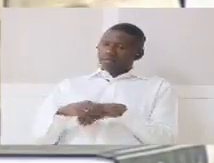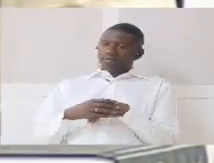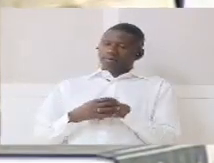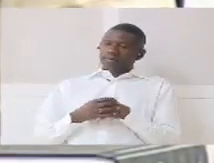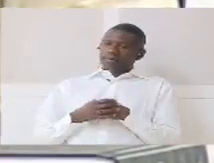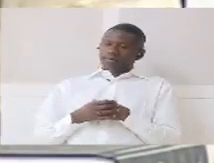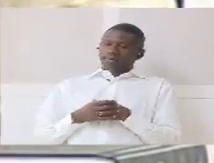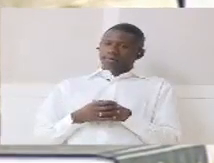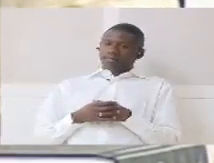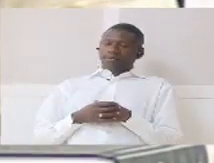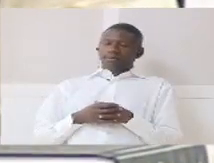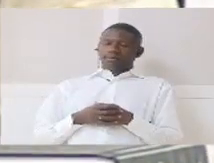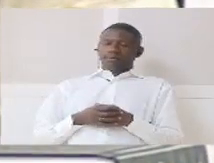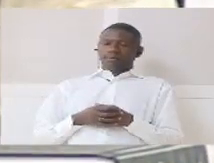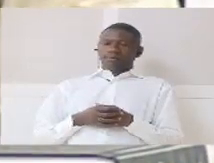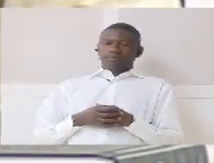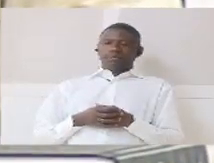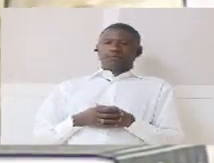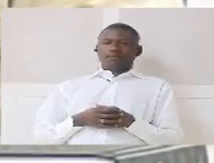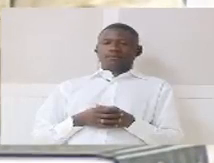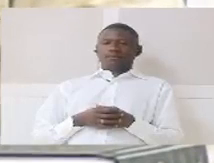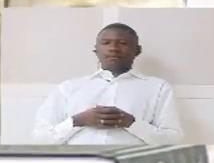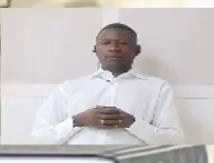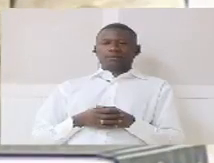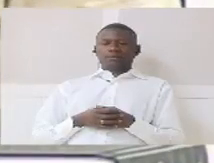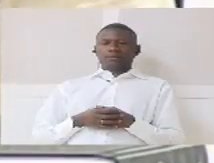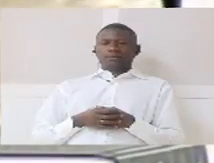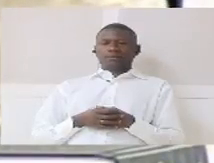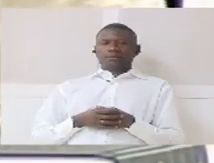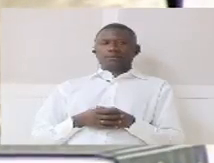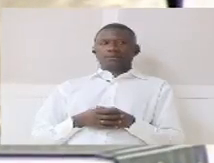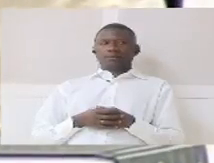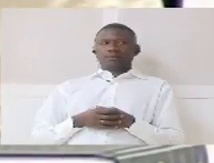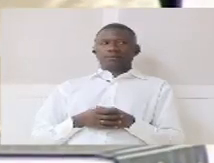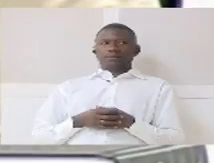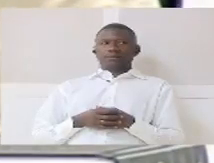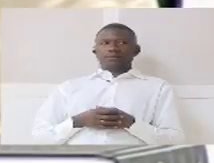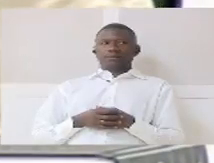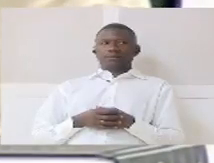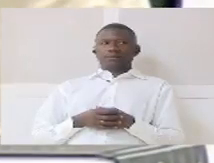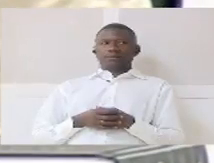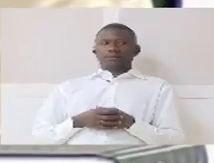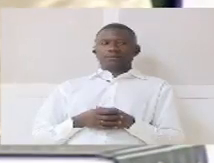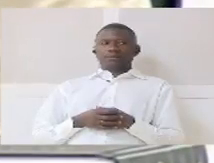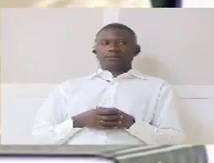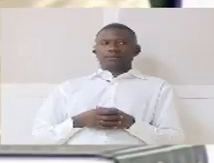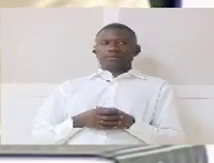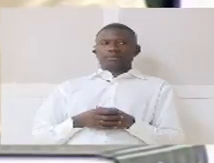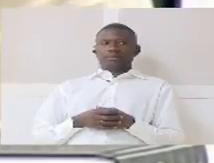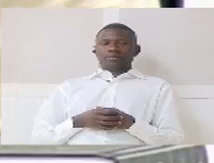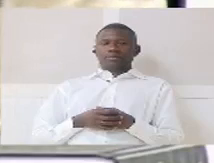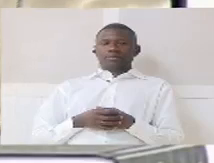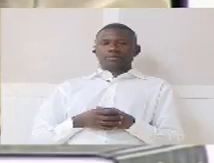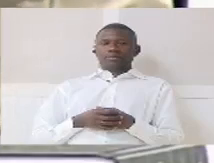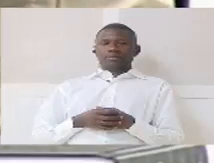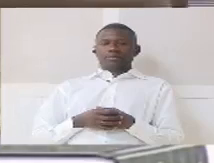an internal investigation. Problem about a Secretary General, Deputy Secretary General. Can